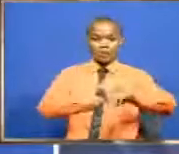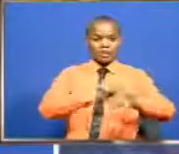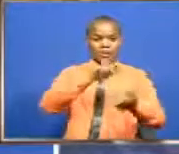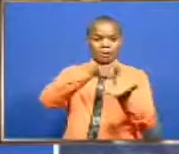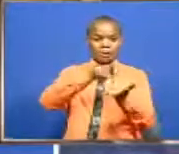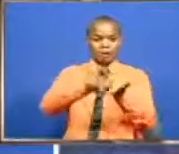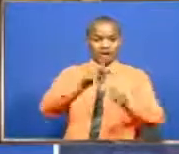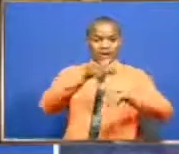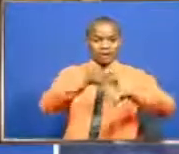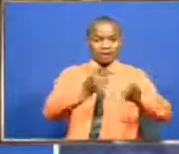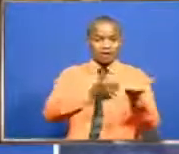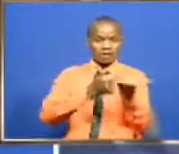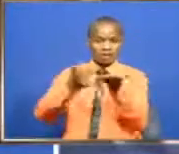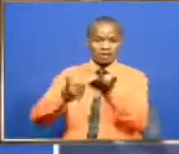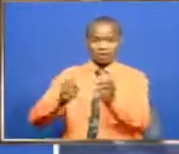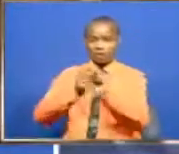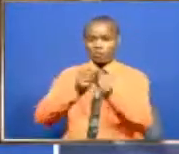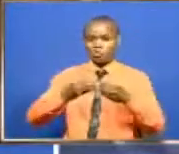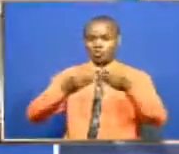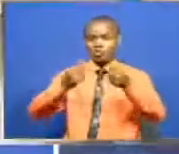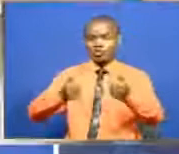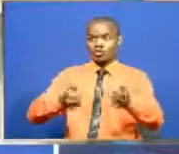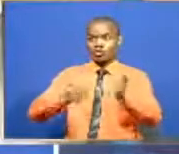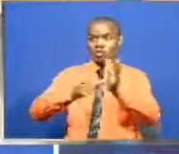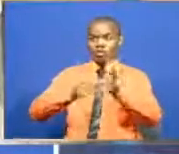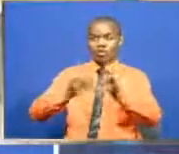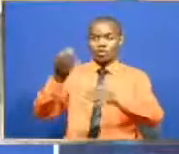for dialogue to address future concerns.